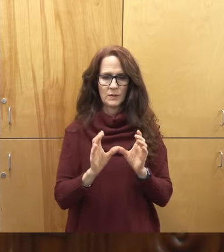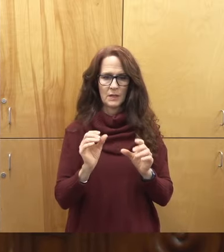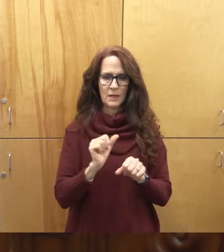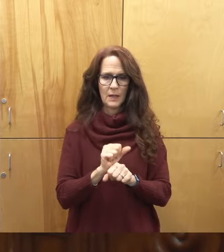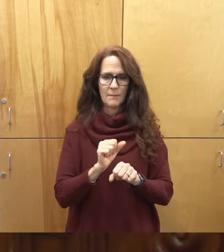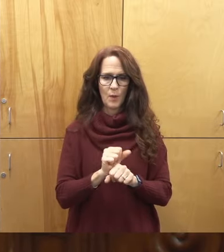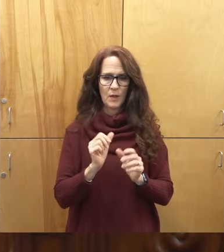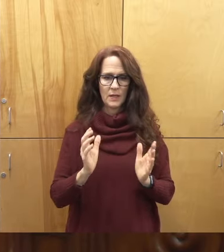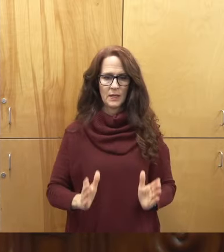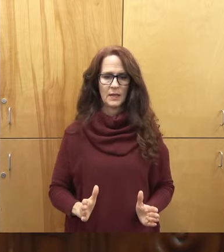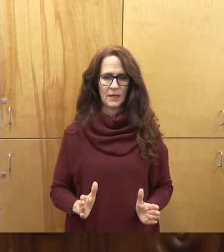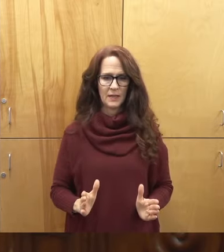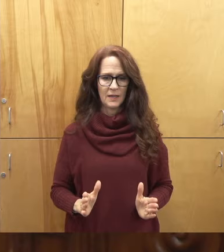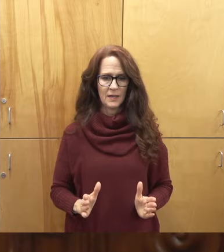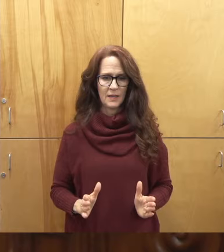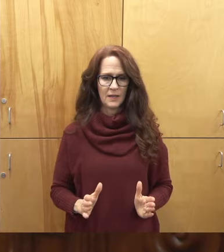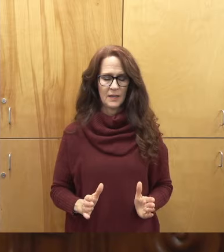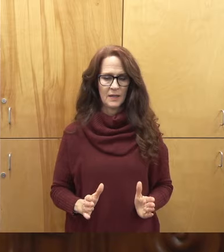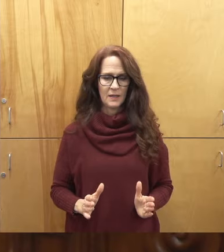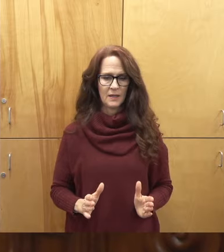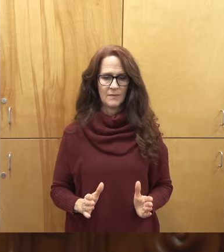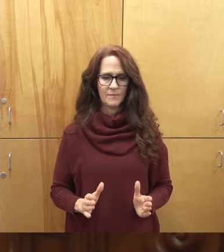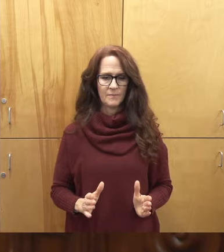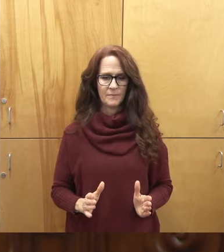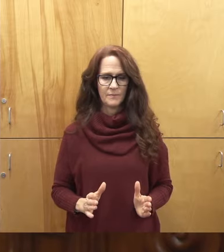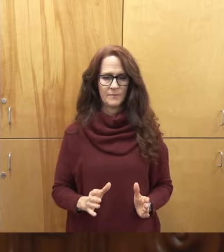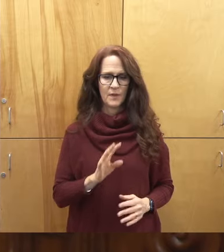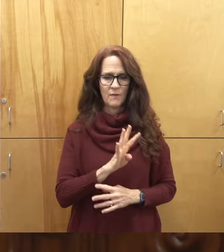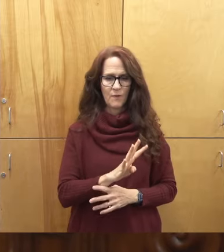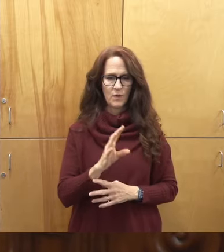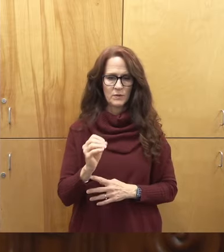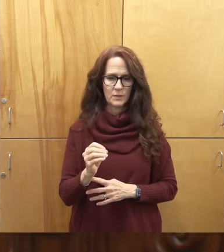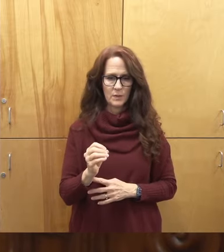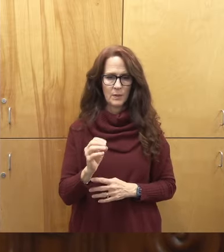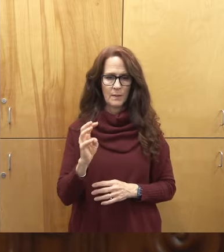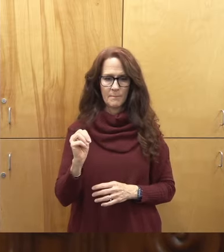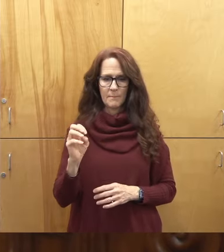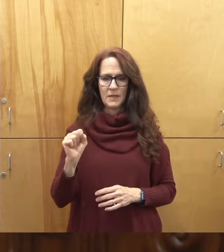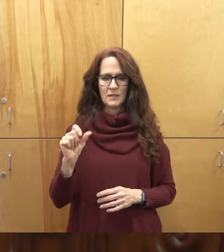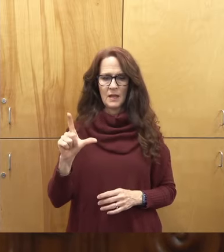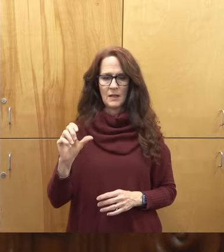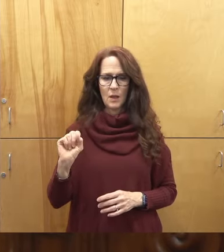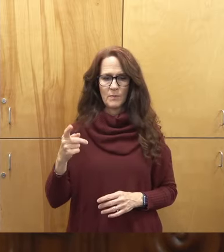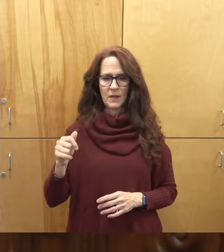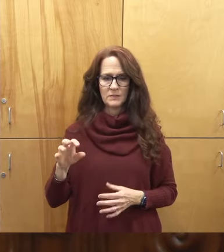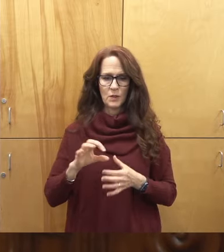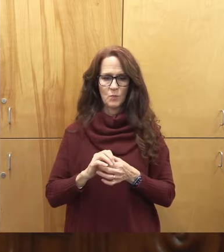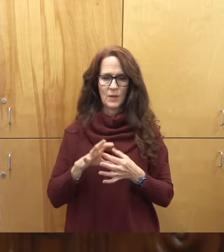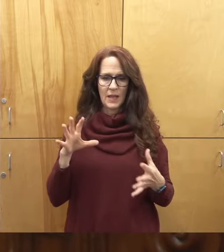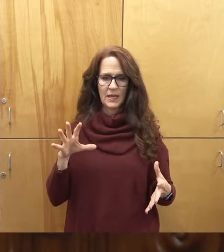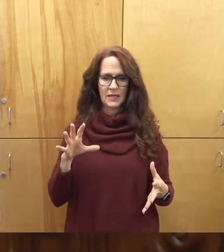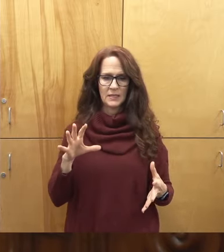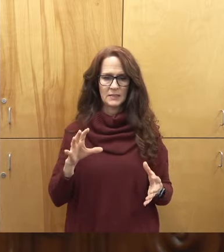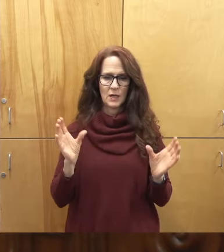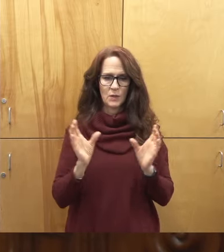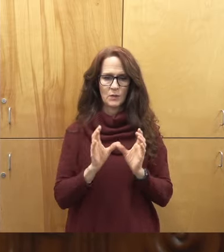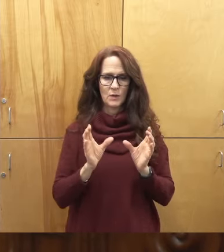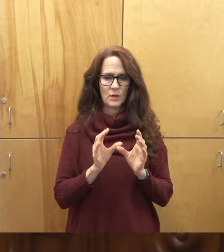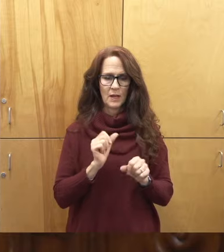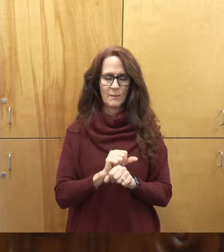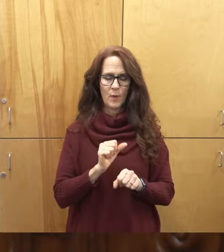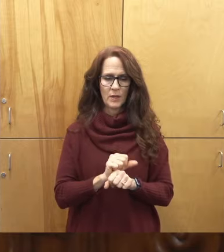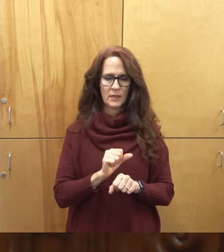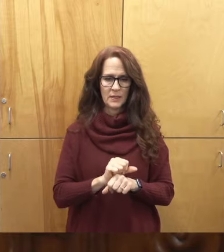employee, and 4-0 with Ms. Lopez abstaining to release a certificated